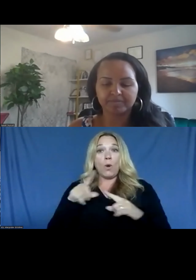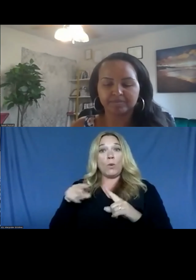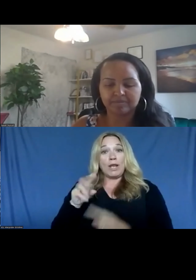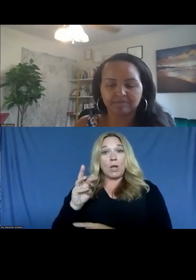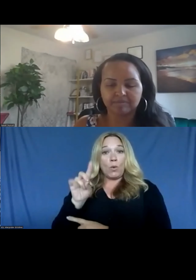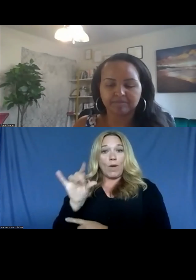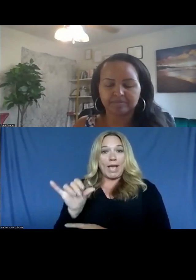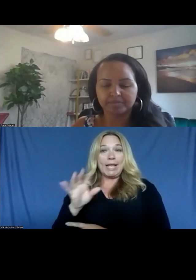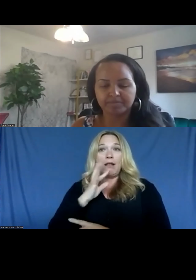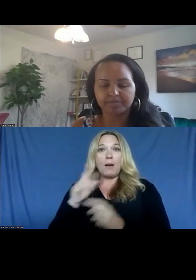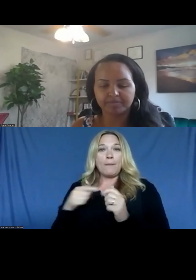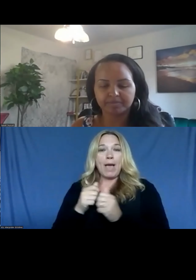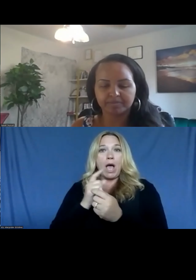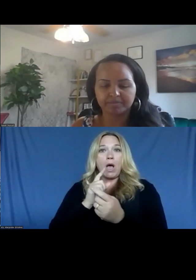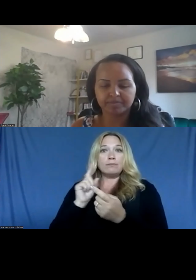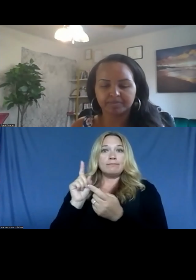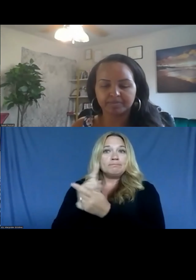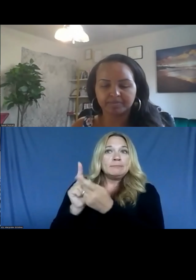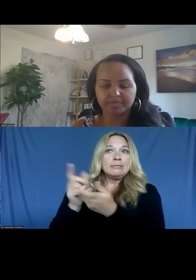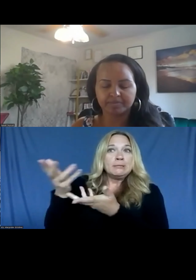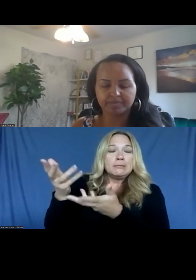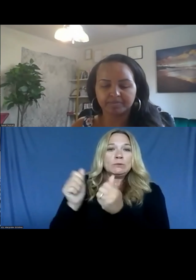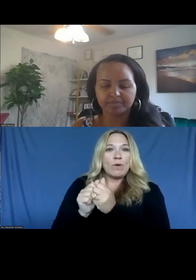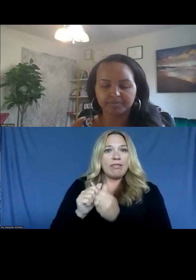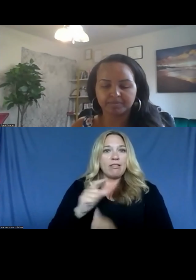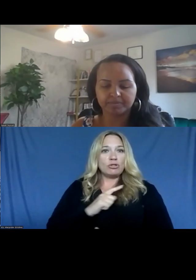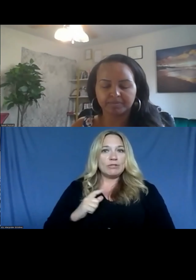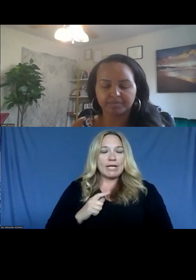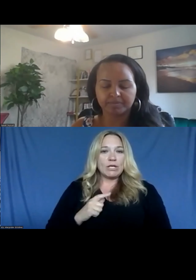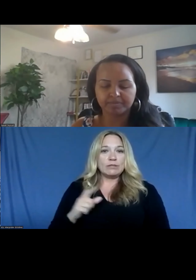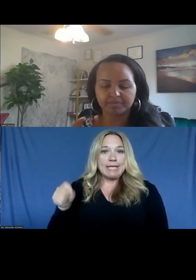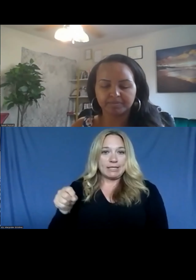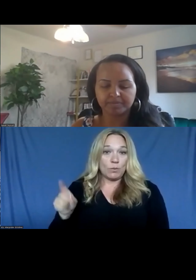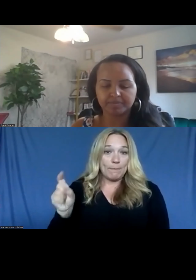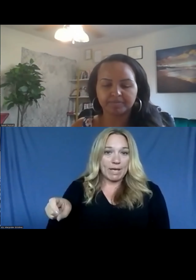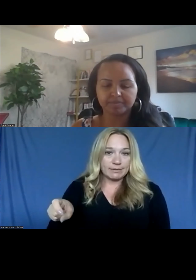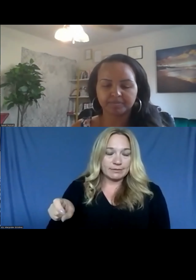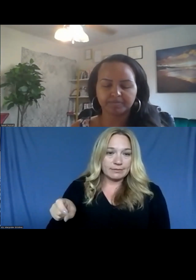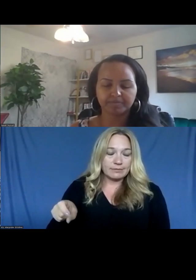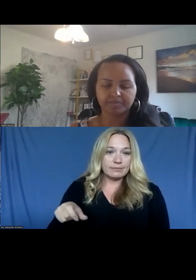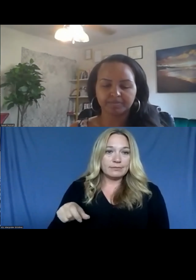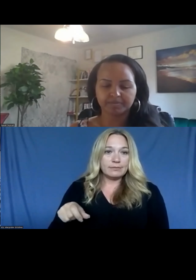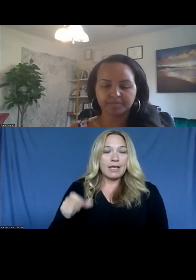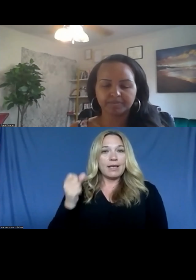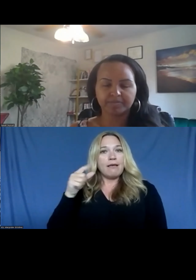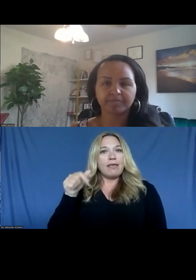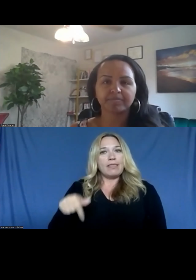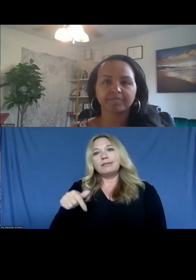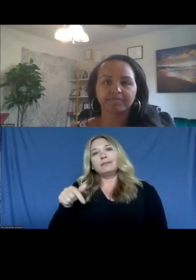legislators. We absolutely have to meet with our legislators. But I think that this battle